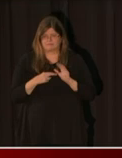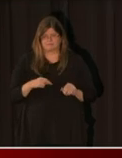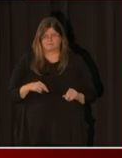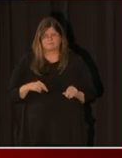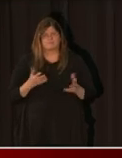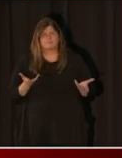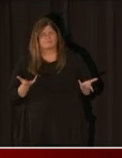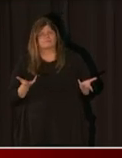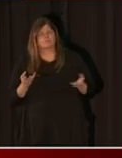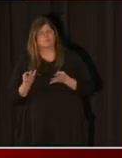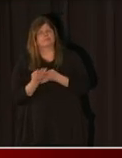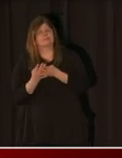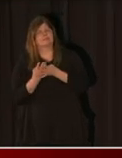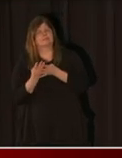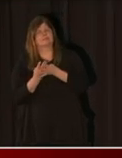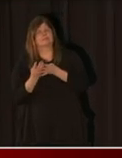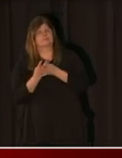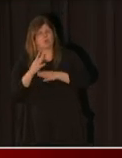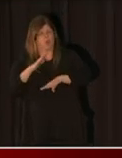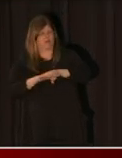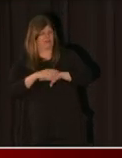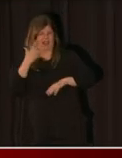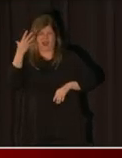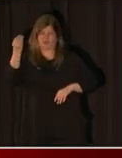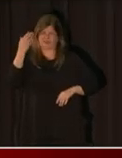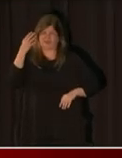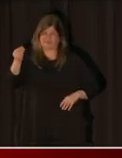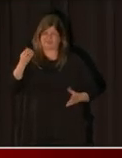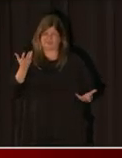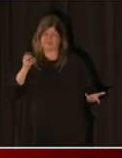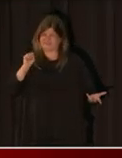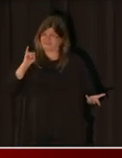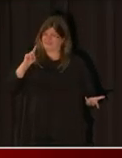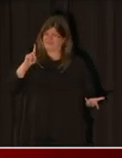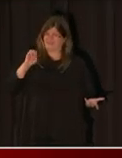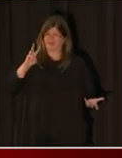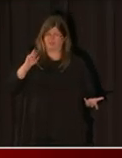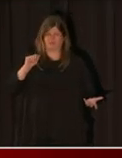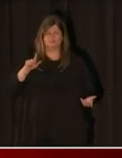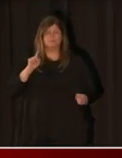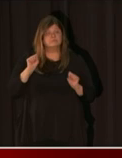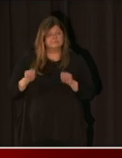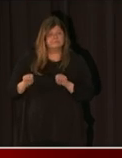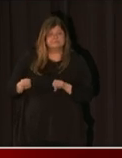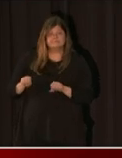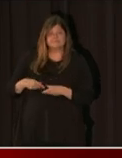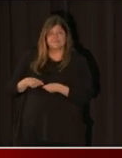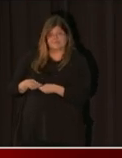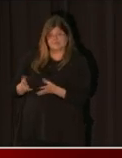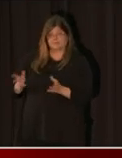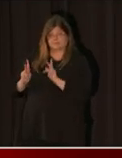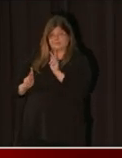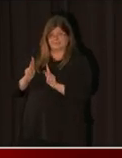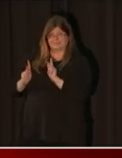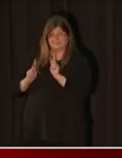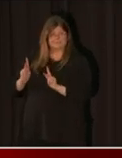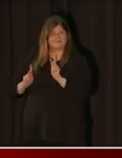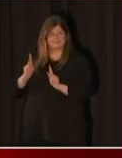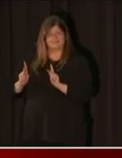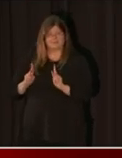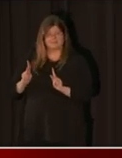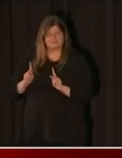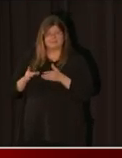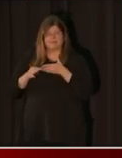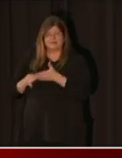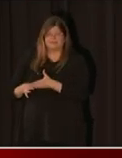sidewalk? I have given people specific responses and guidances in terms of, I'm not sure what screening